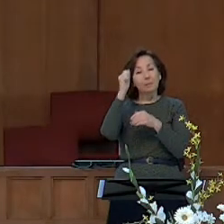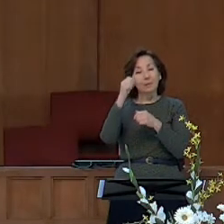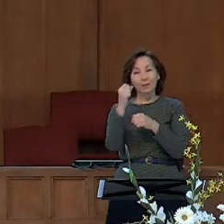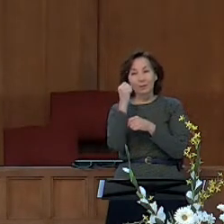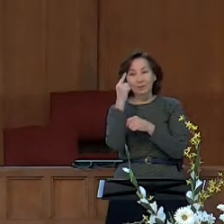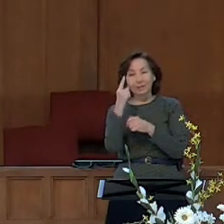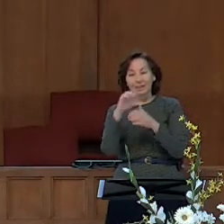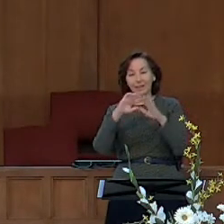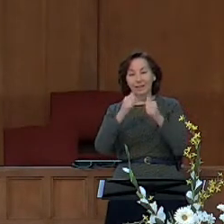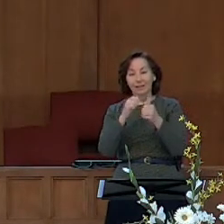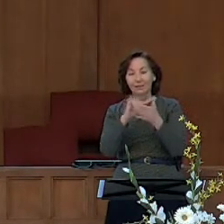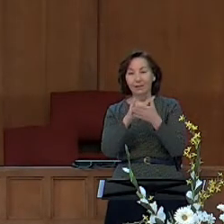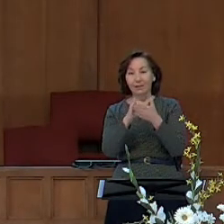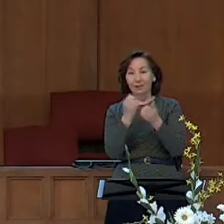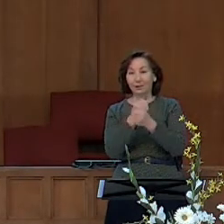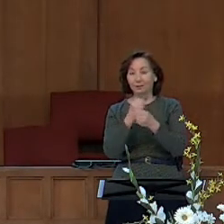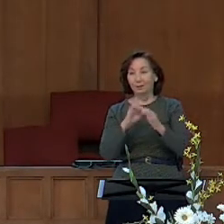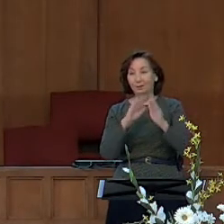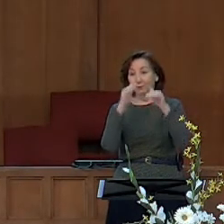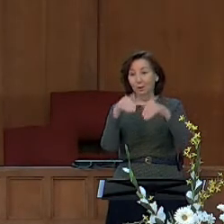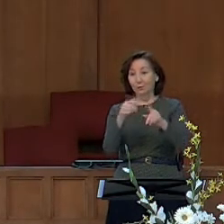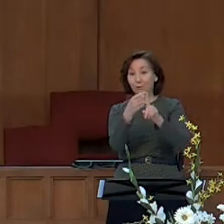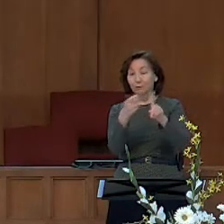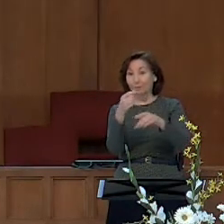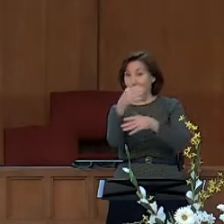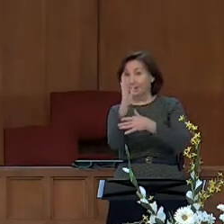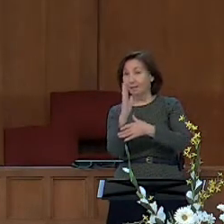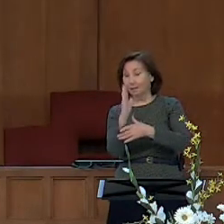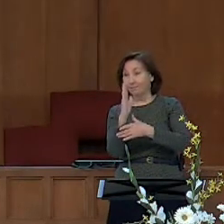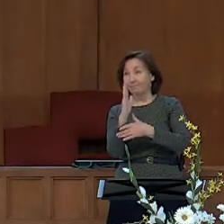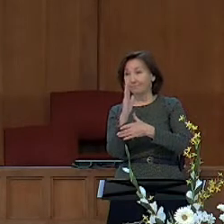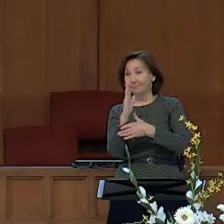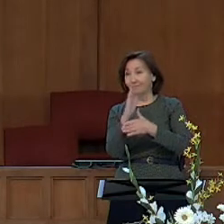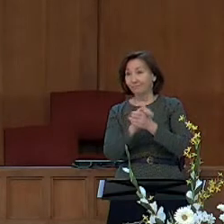how that love flows from God